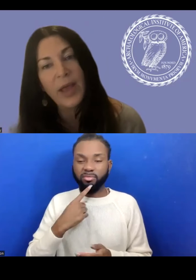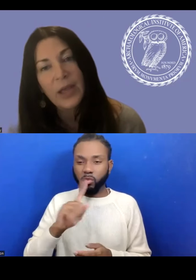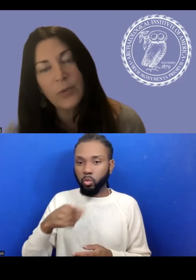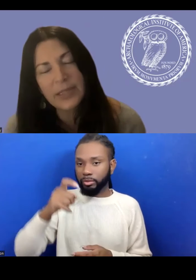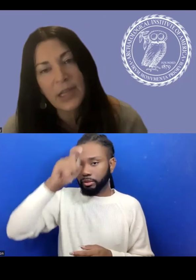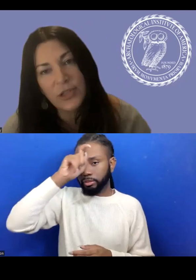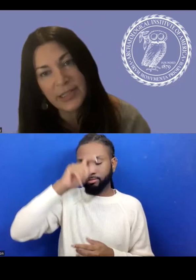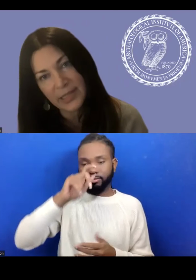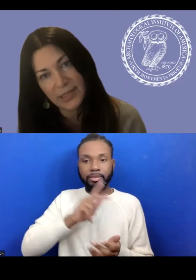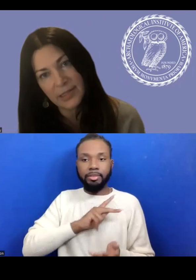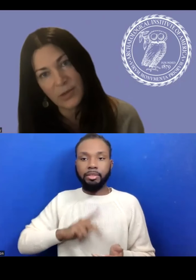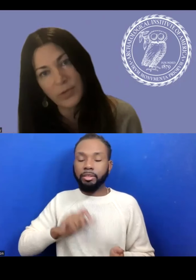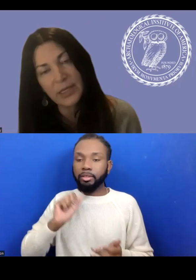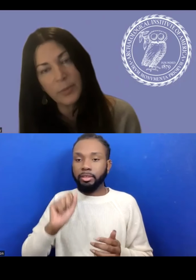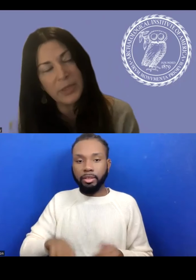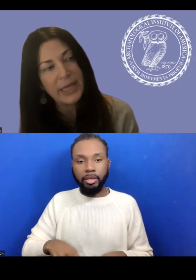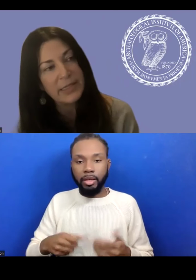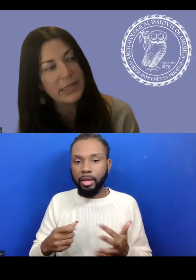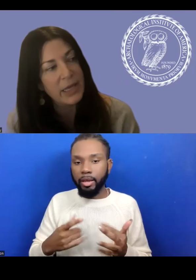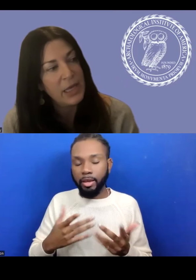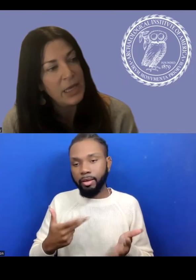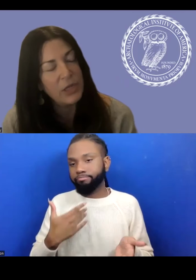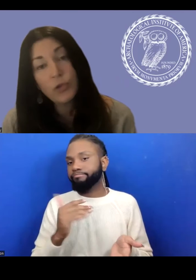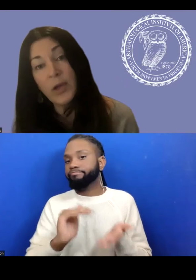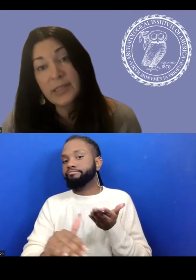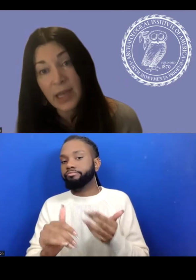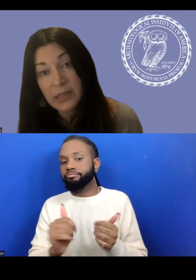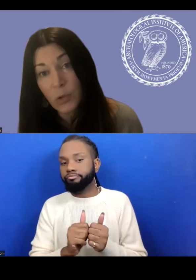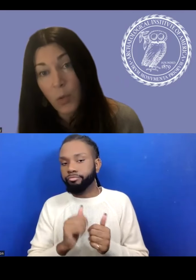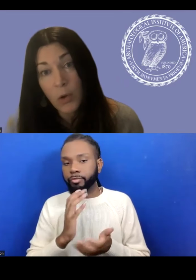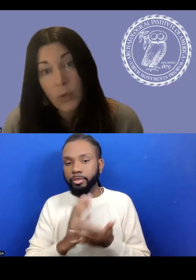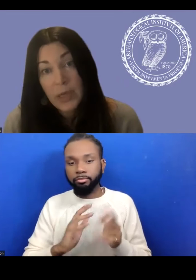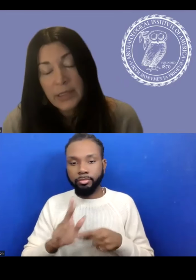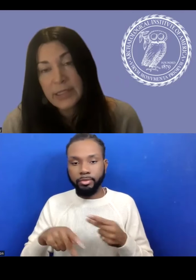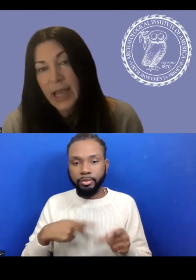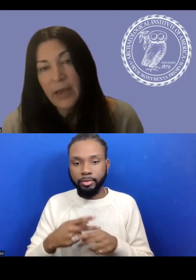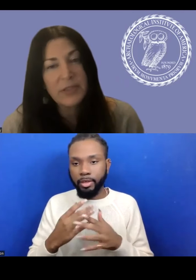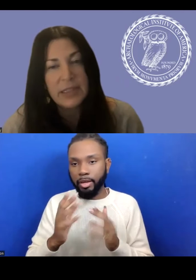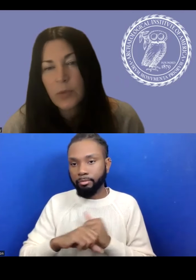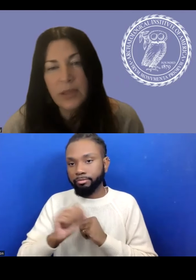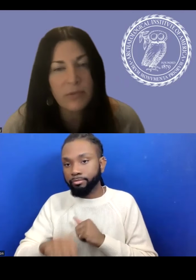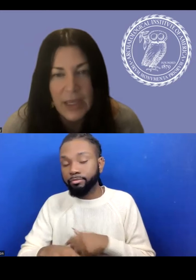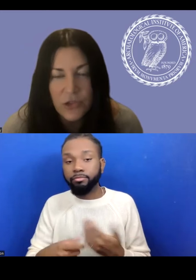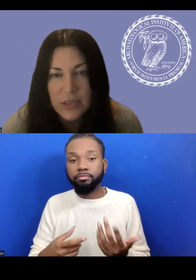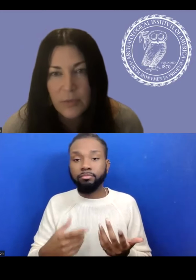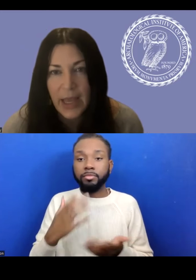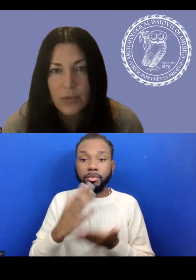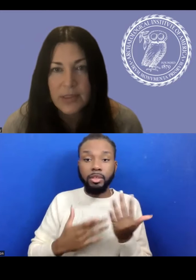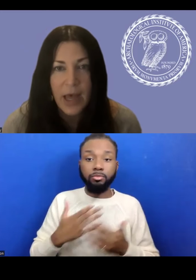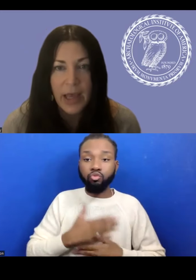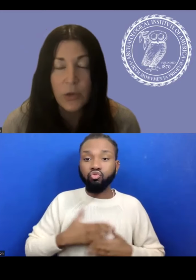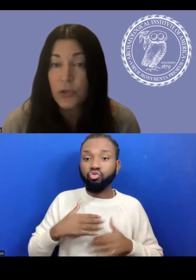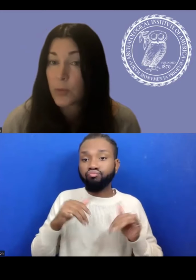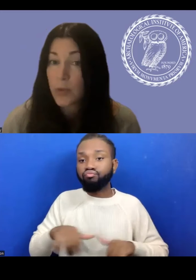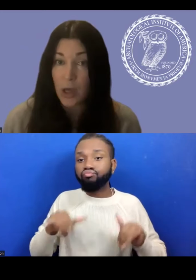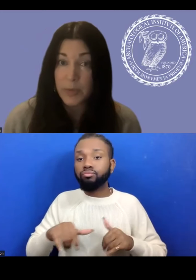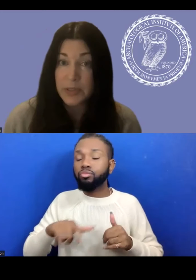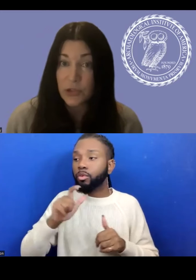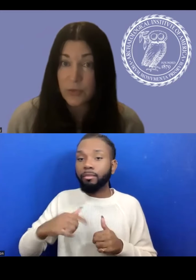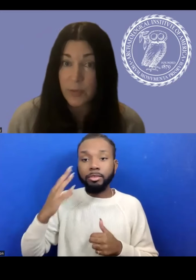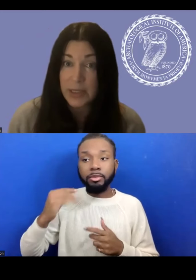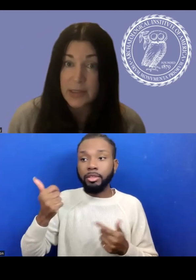get away with such excesses. Only in a place that enjoyed status quo, didn't have to deal with invasions from the outside or too